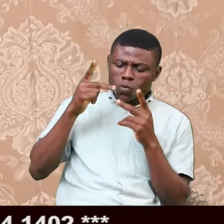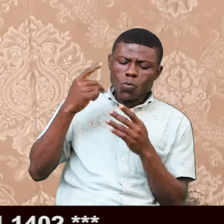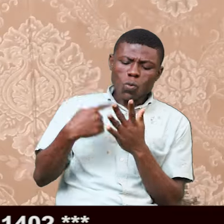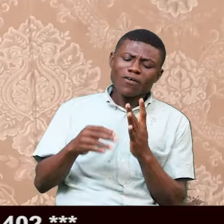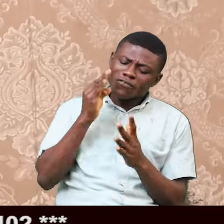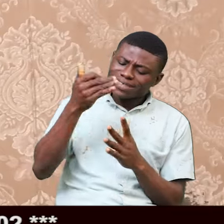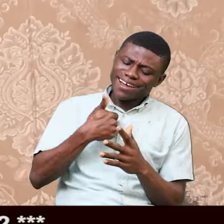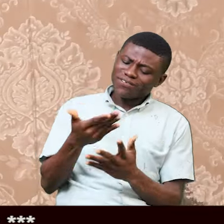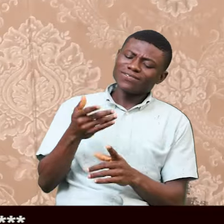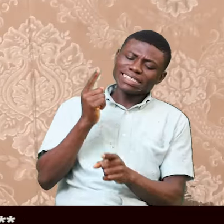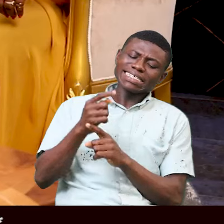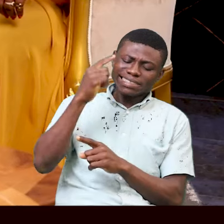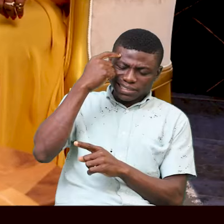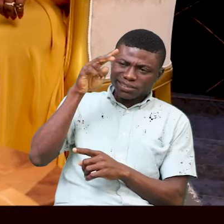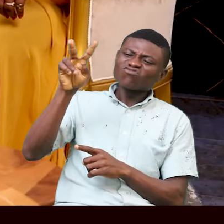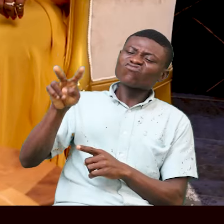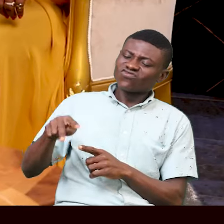ni mu